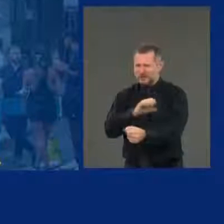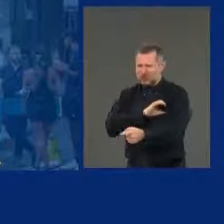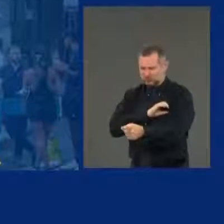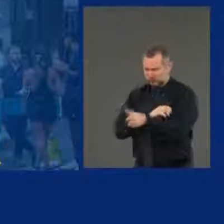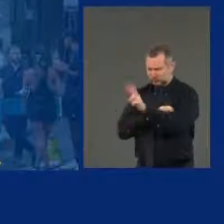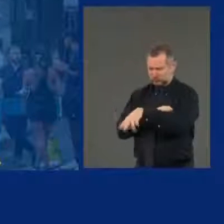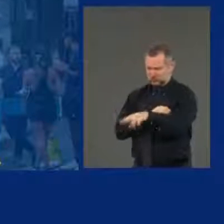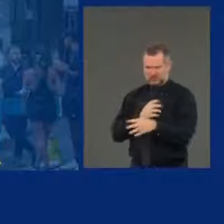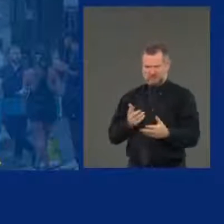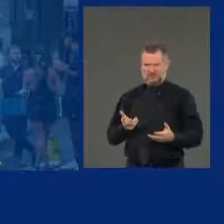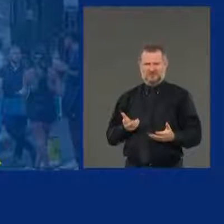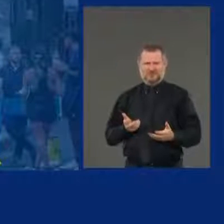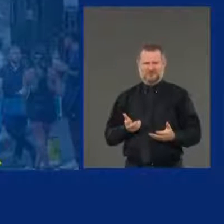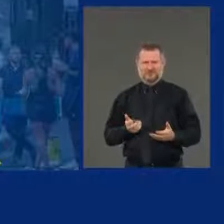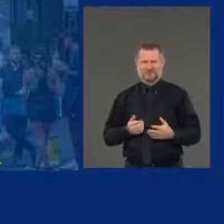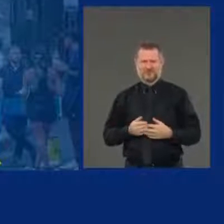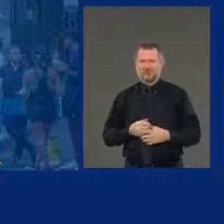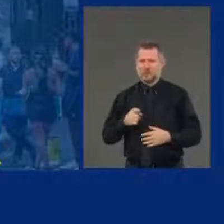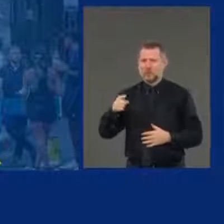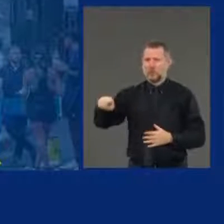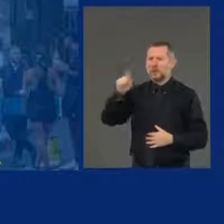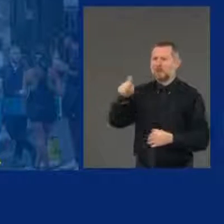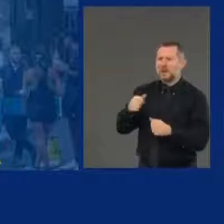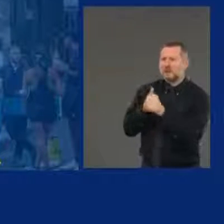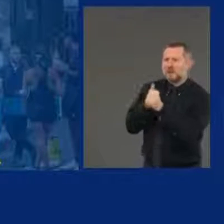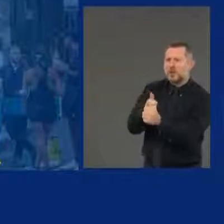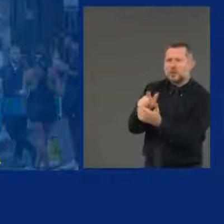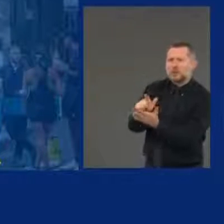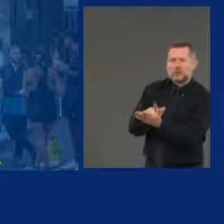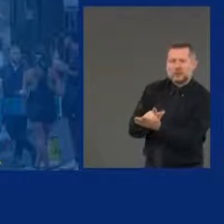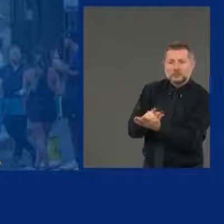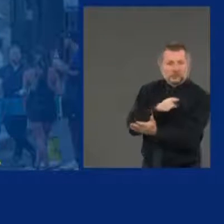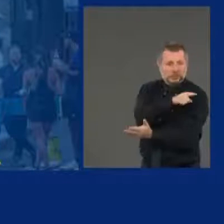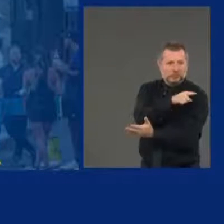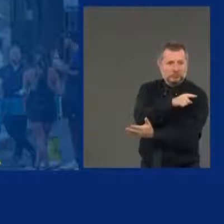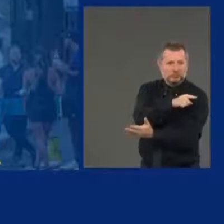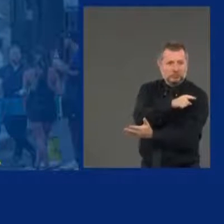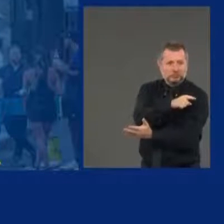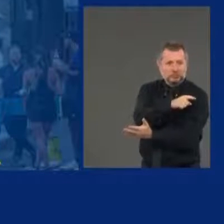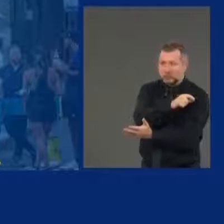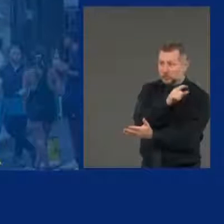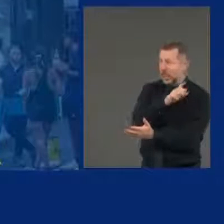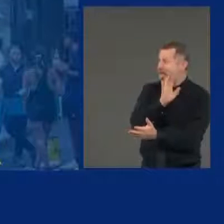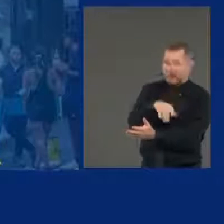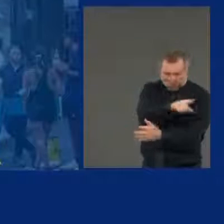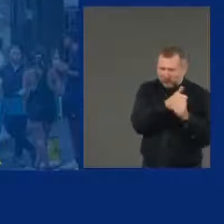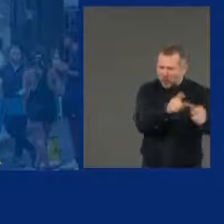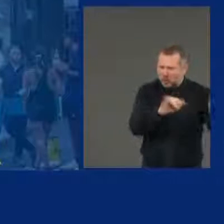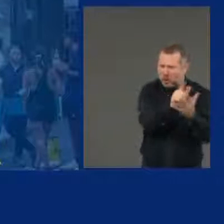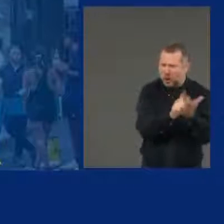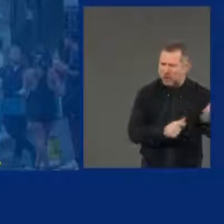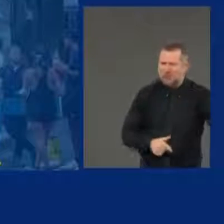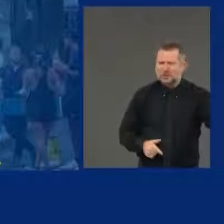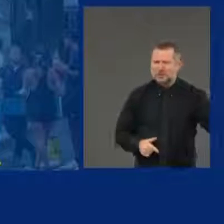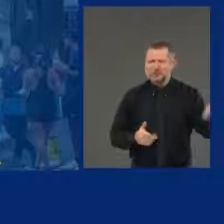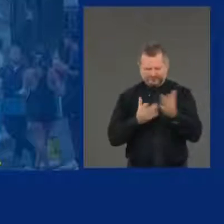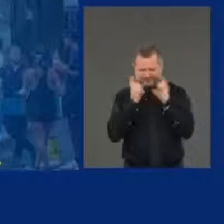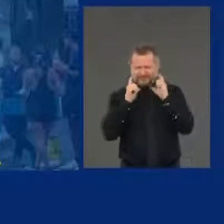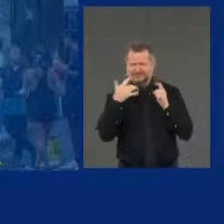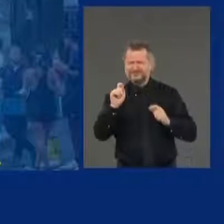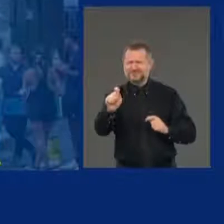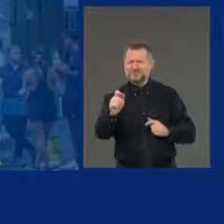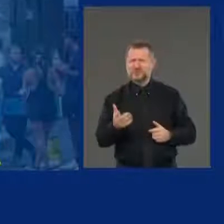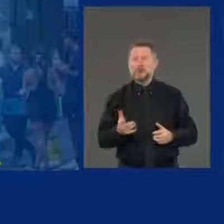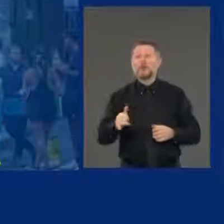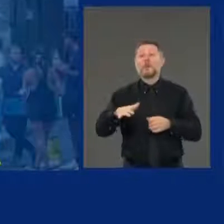How can you enforce the law if you're not following the law, right? So wear a mask. And also to local electeds who are